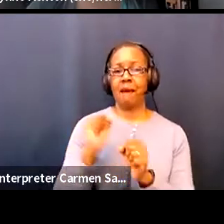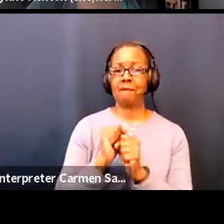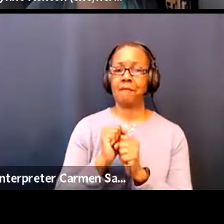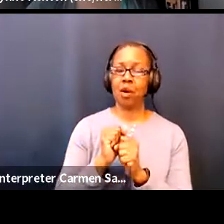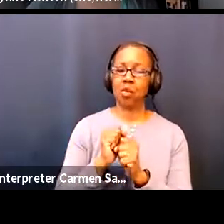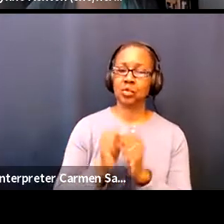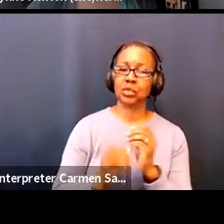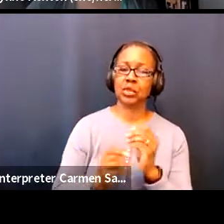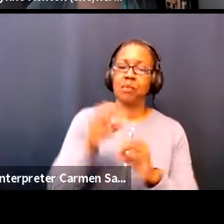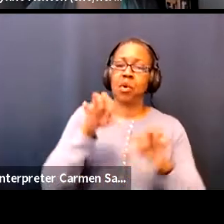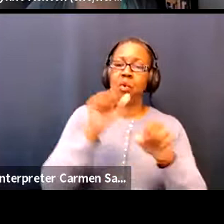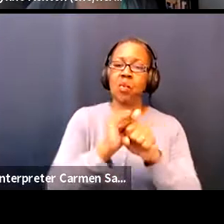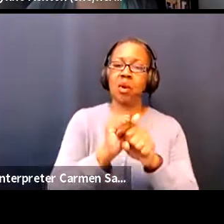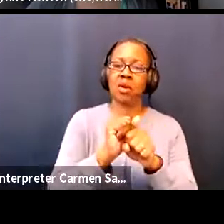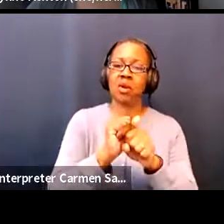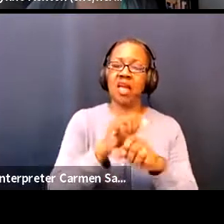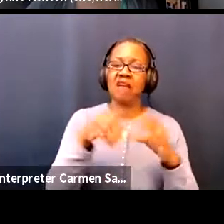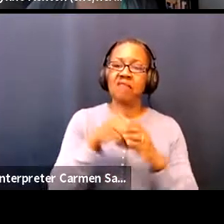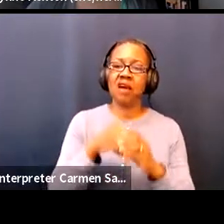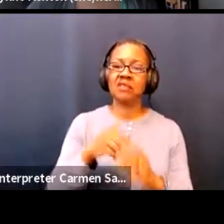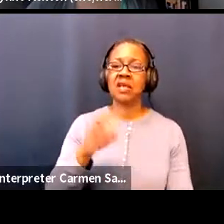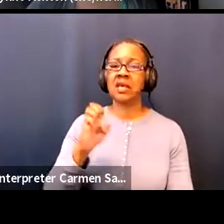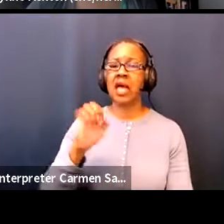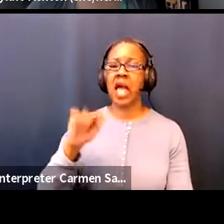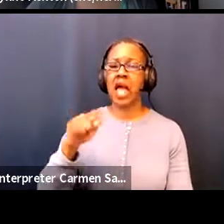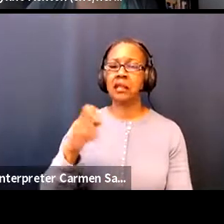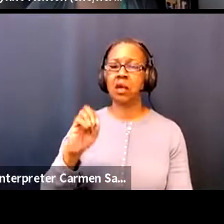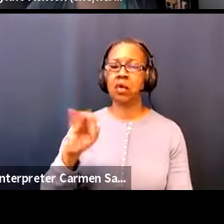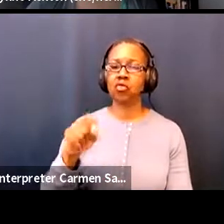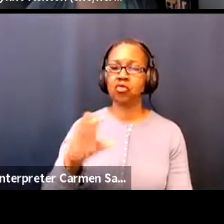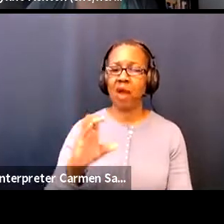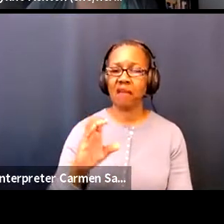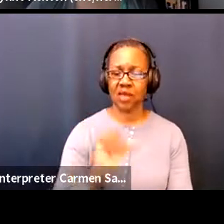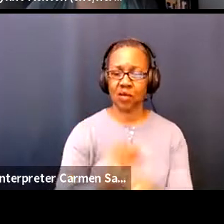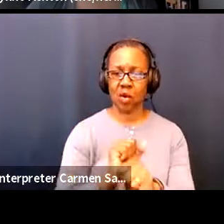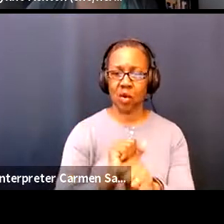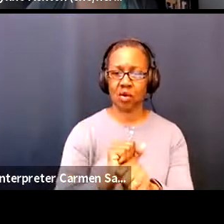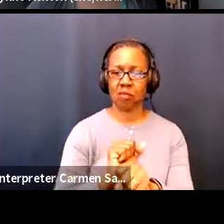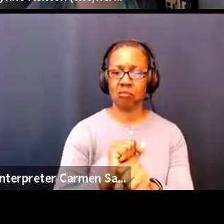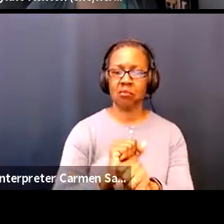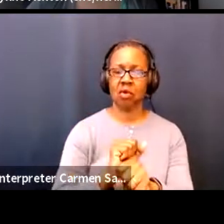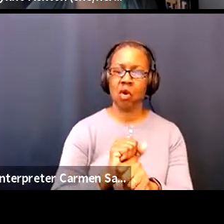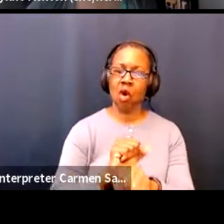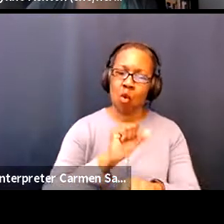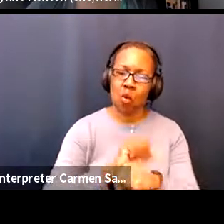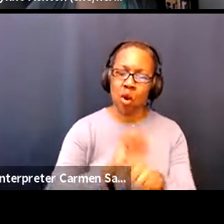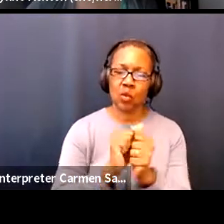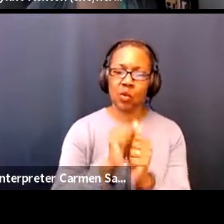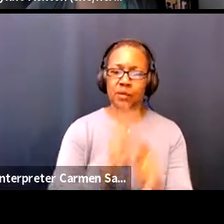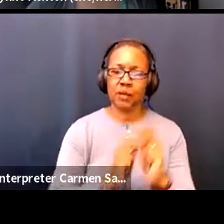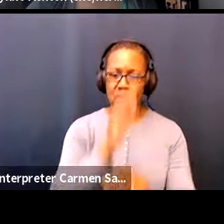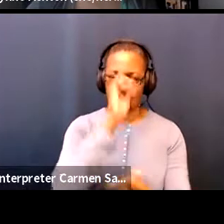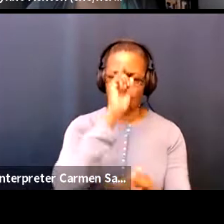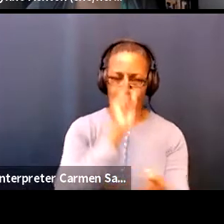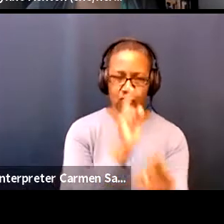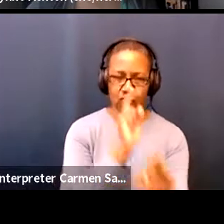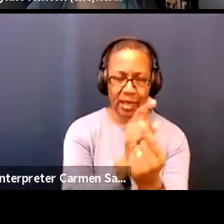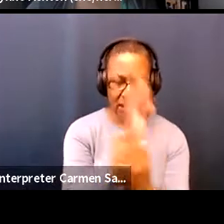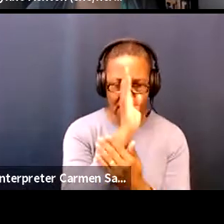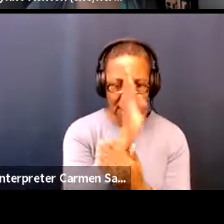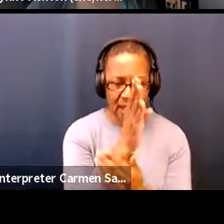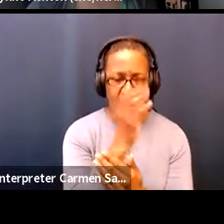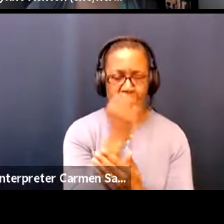ethnographic work, which is really getting on the ground and working with people and understanding how what the food